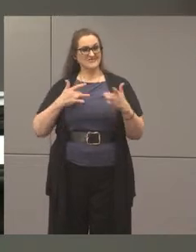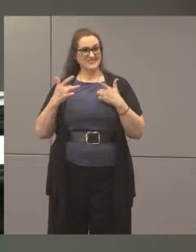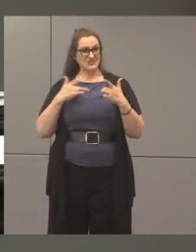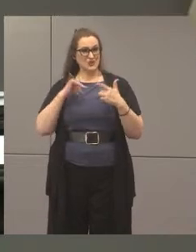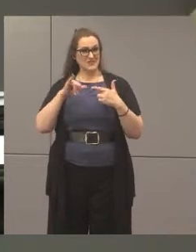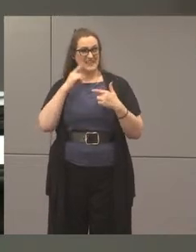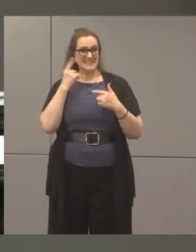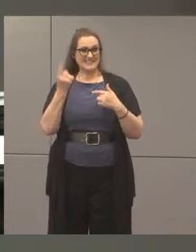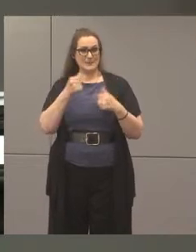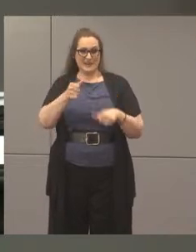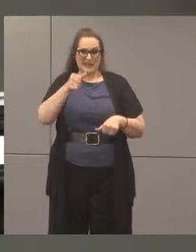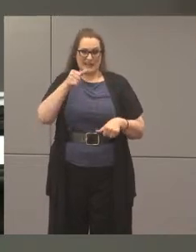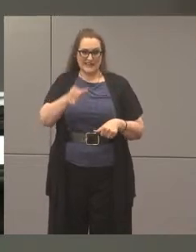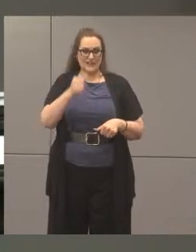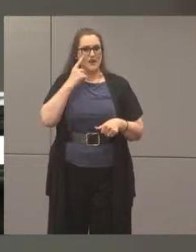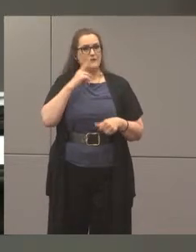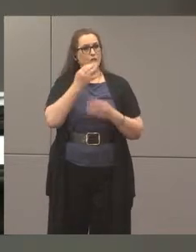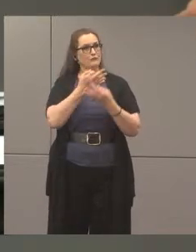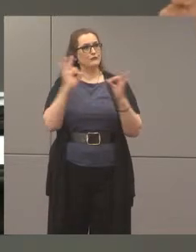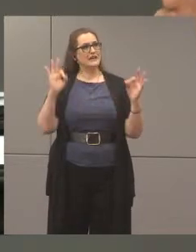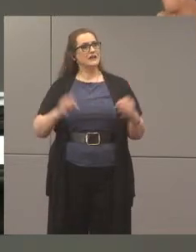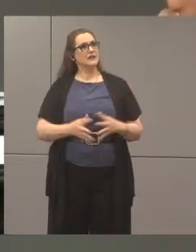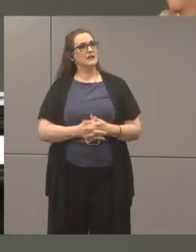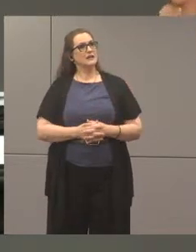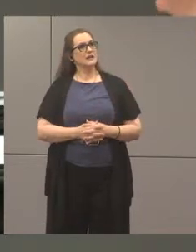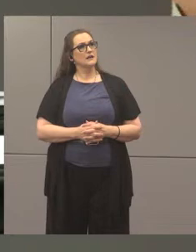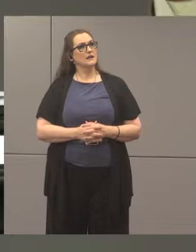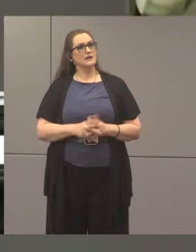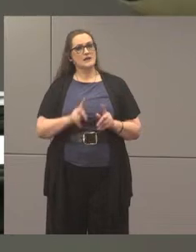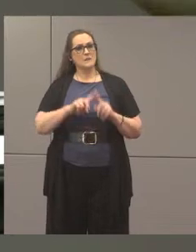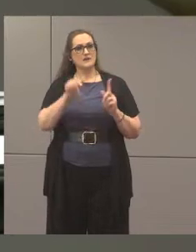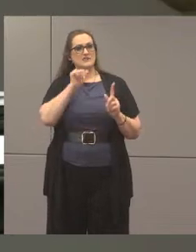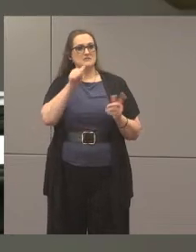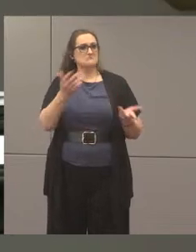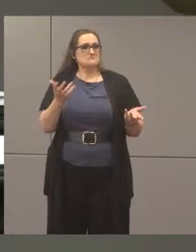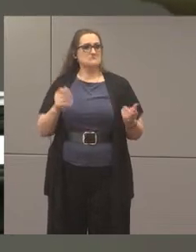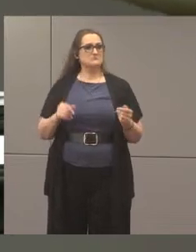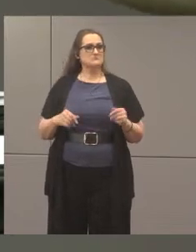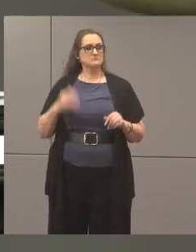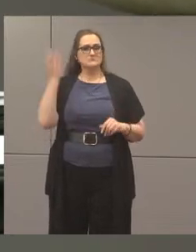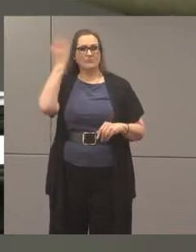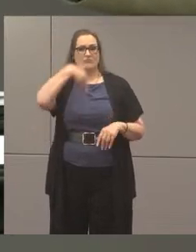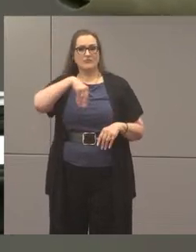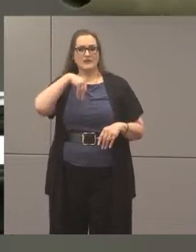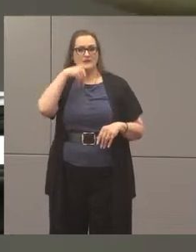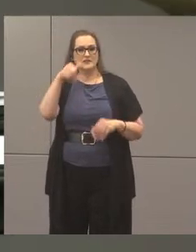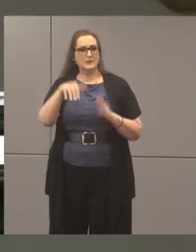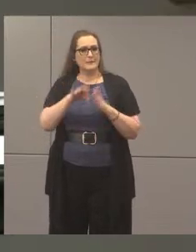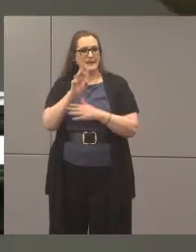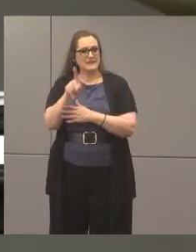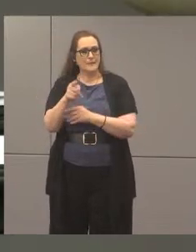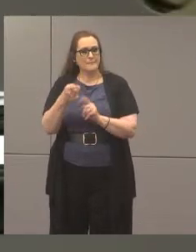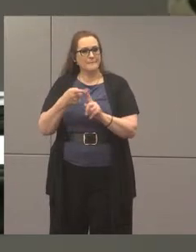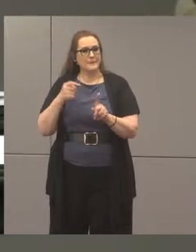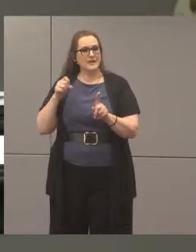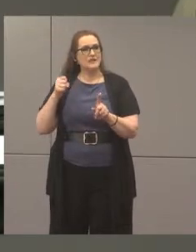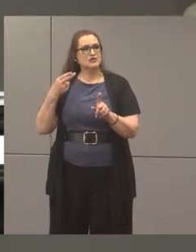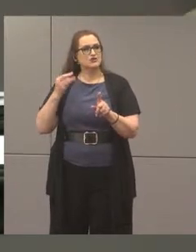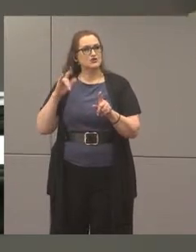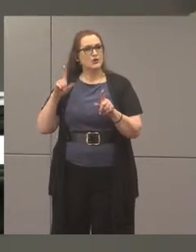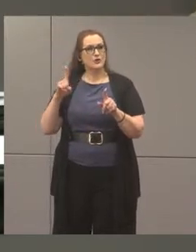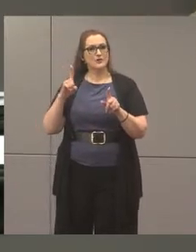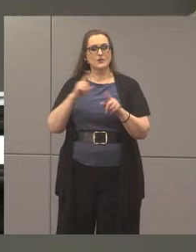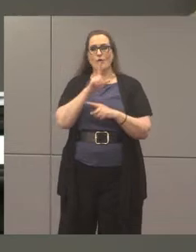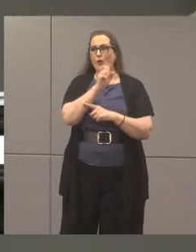somebody clicked on it for free and didn't get picked up by Cheryl or